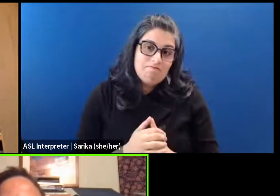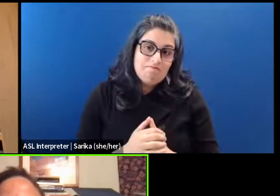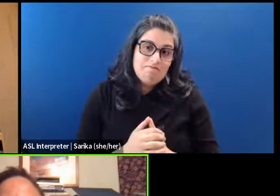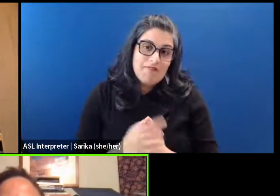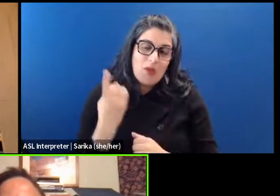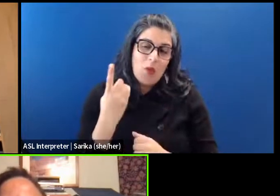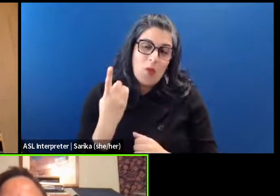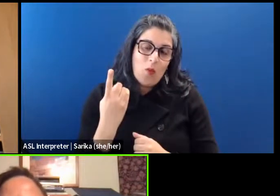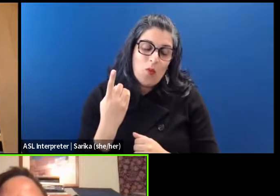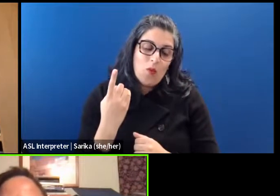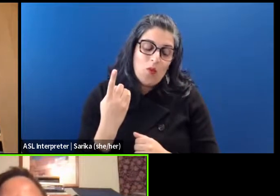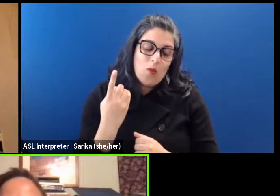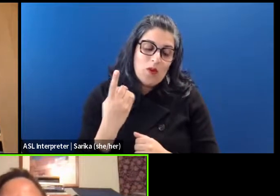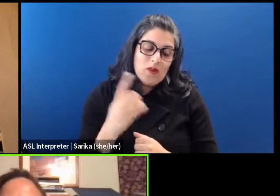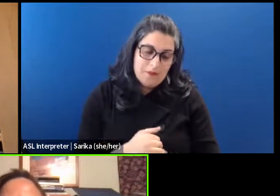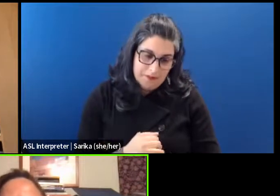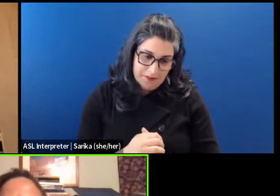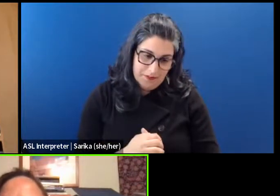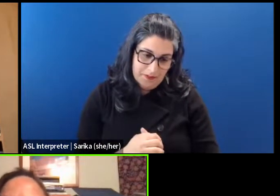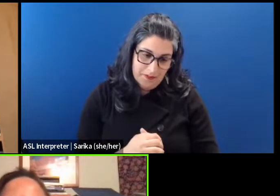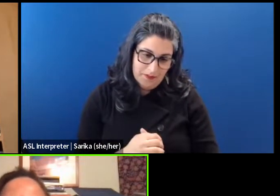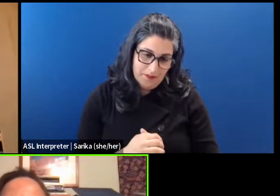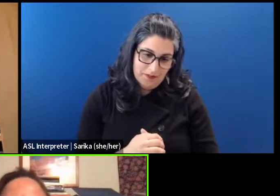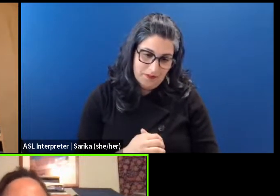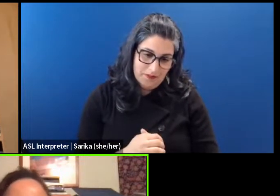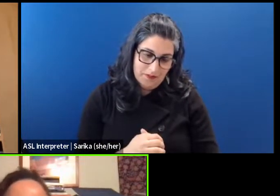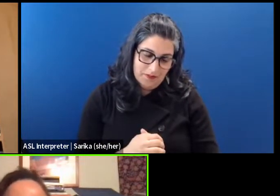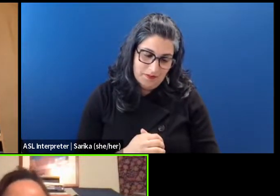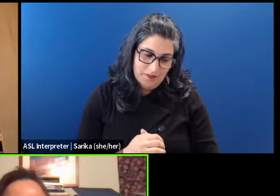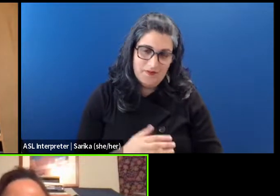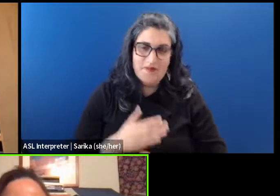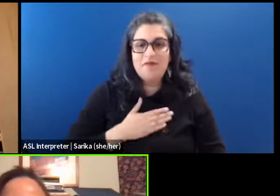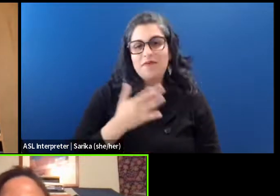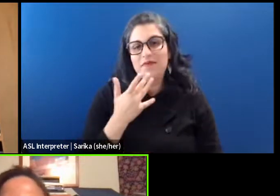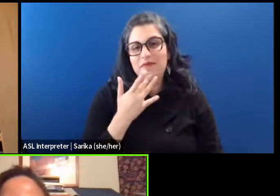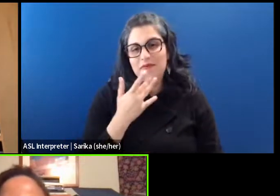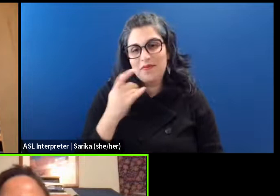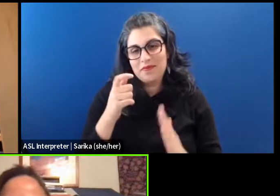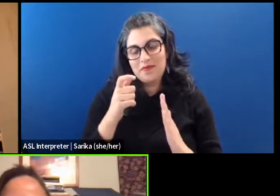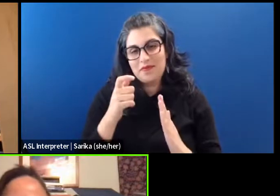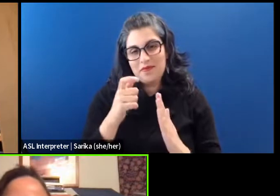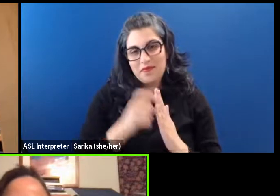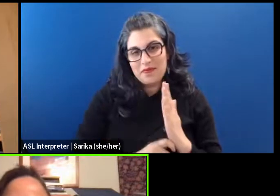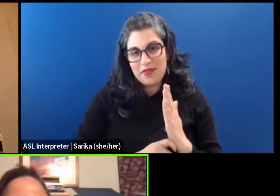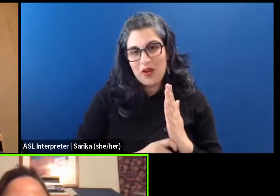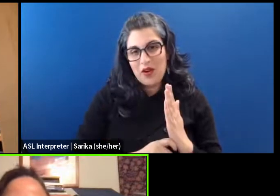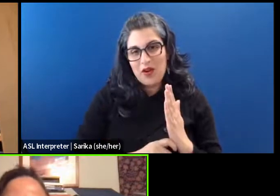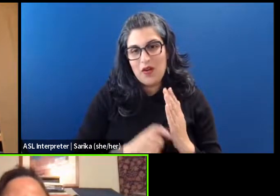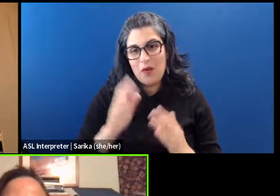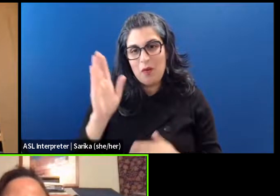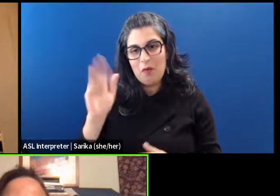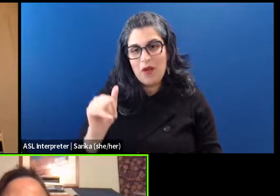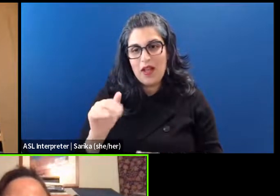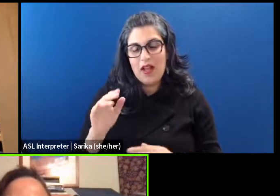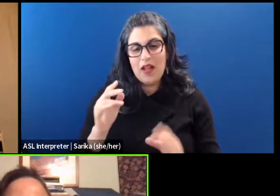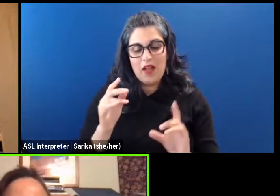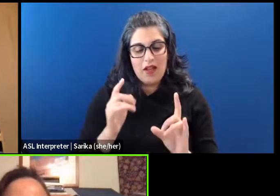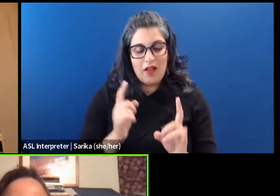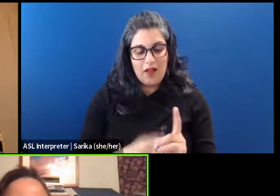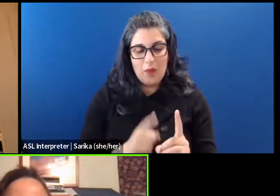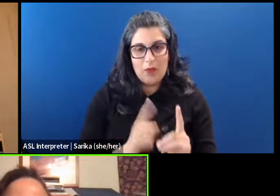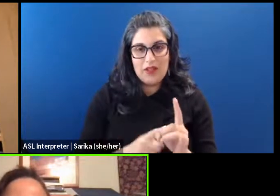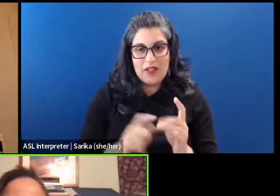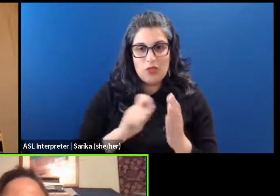One of the my favorite articles by the Buddhist writer and